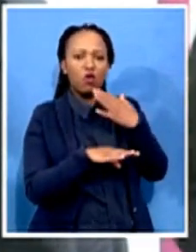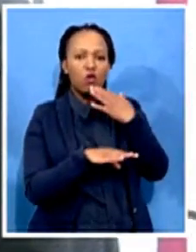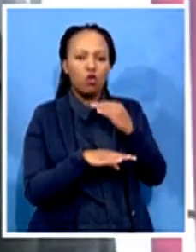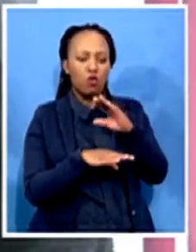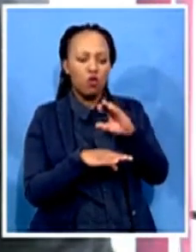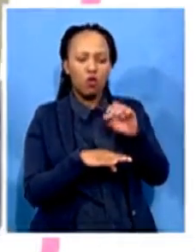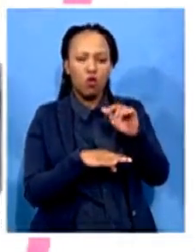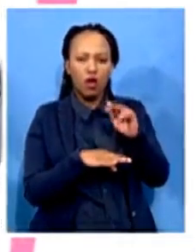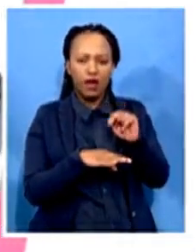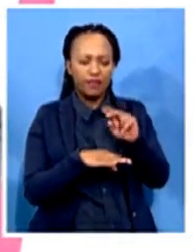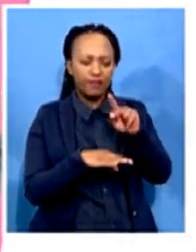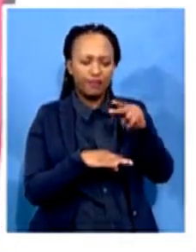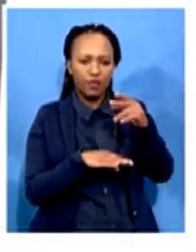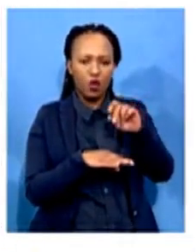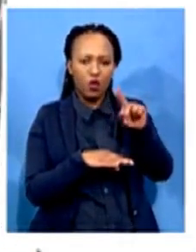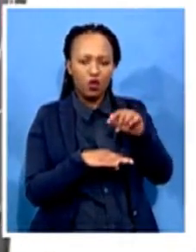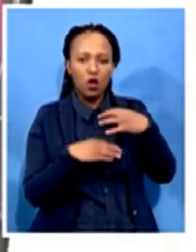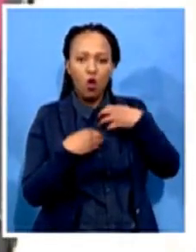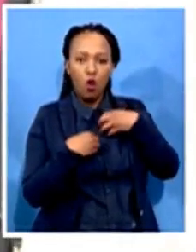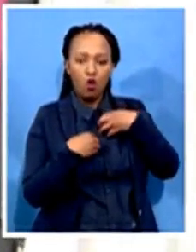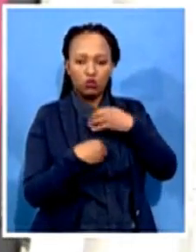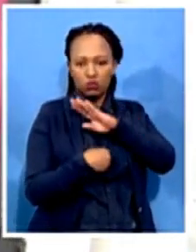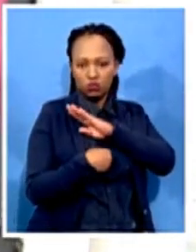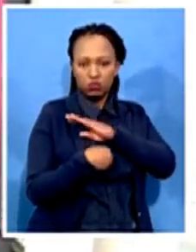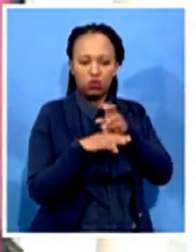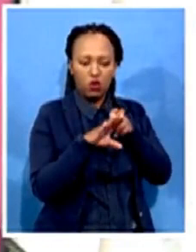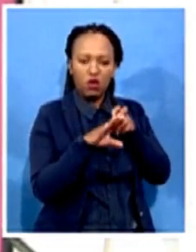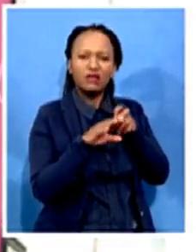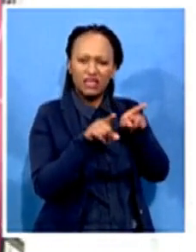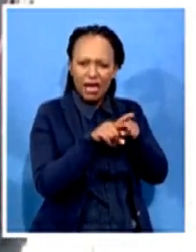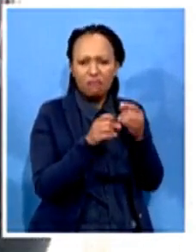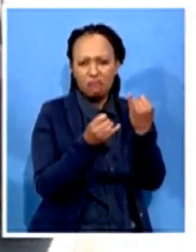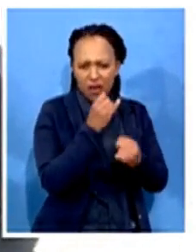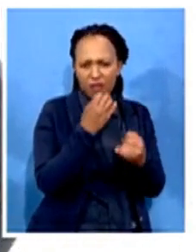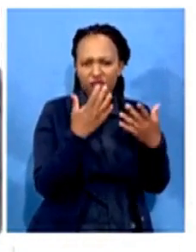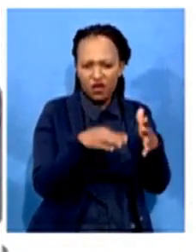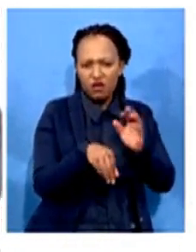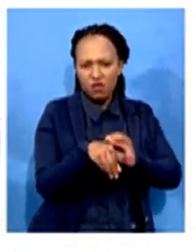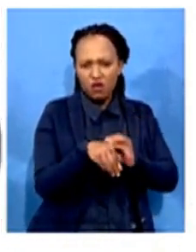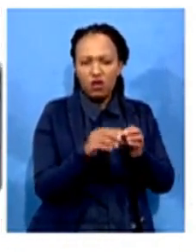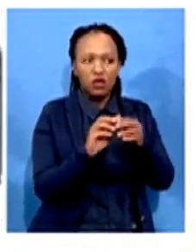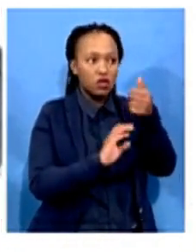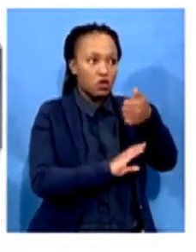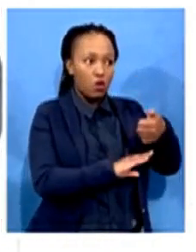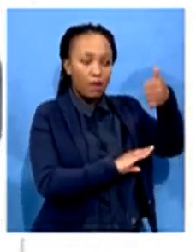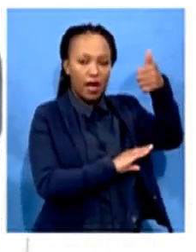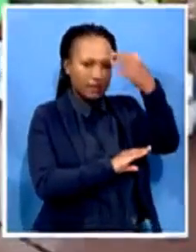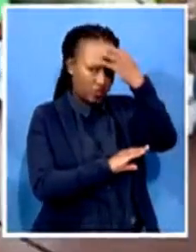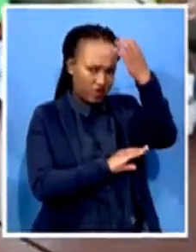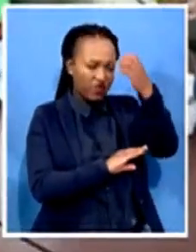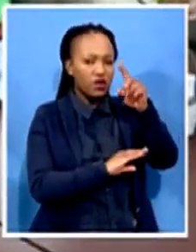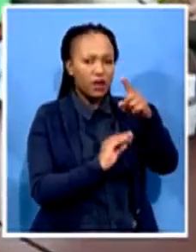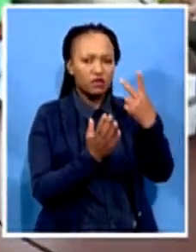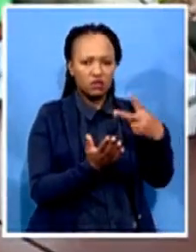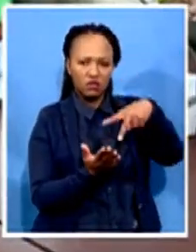bus. And the Commander-in-Chief must stand up and must show that the integrity of South Africa